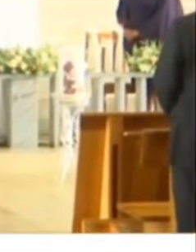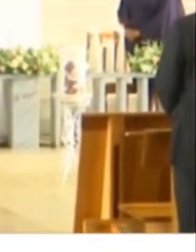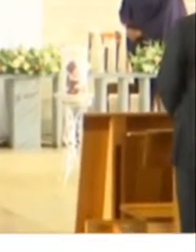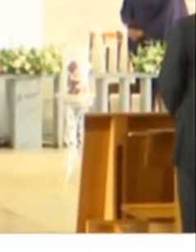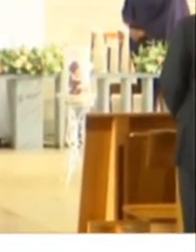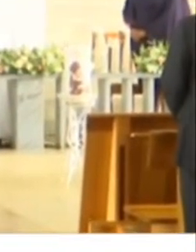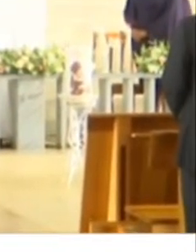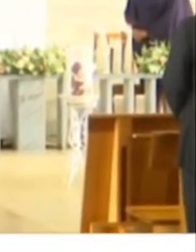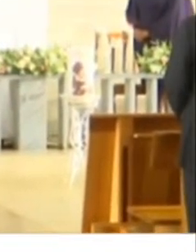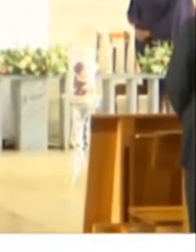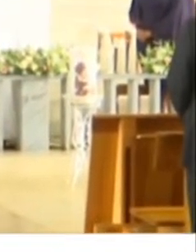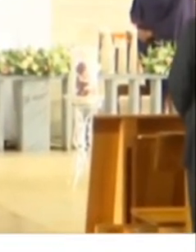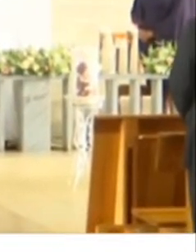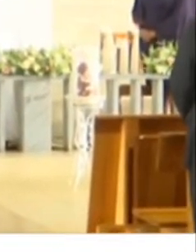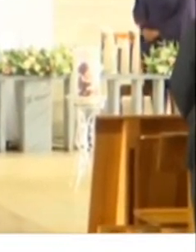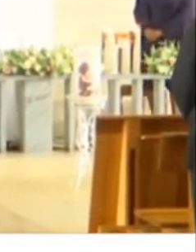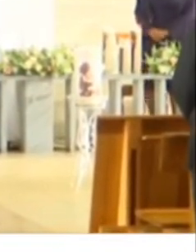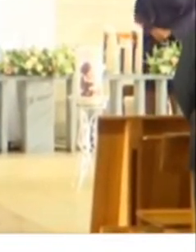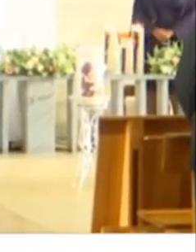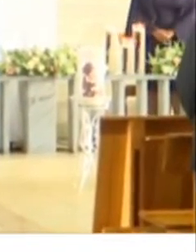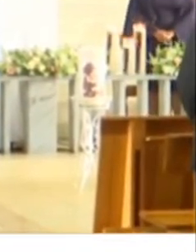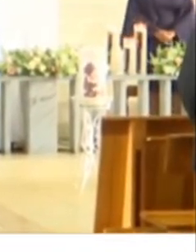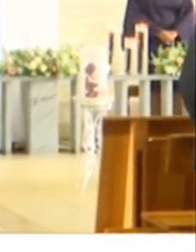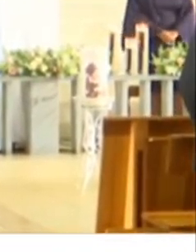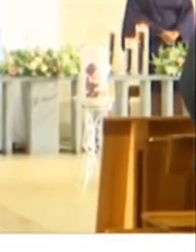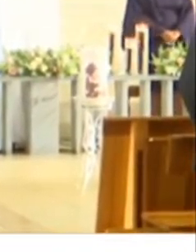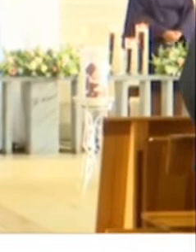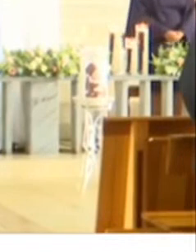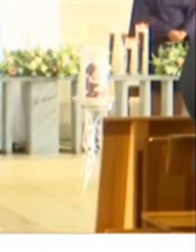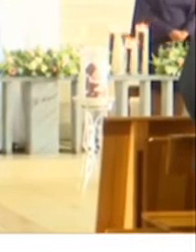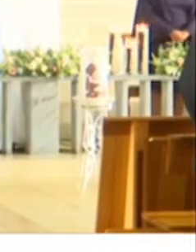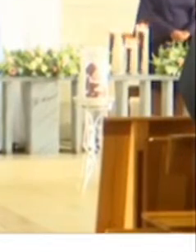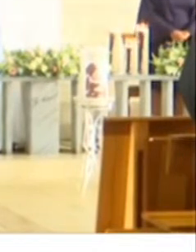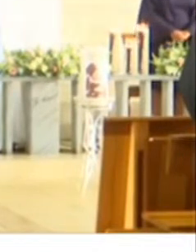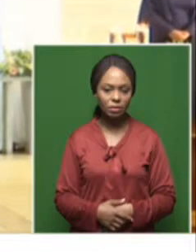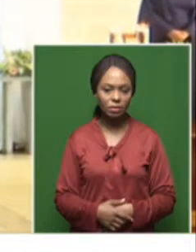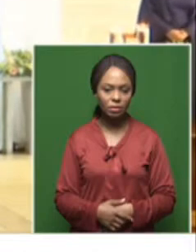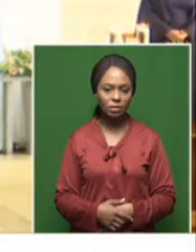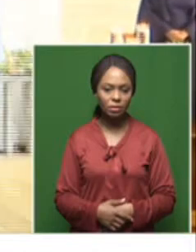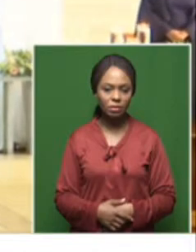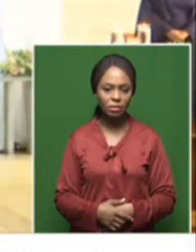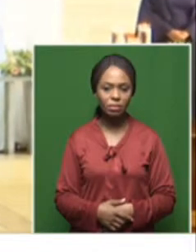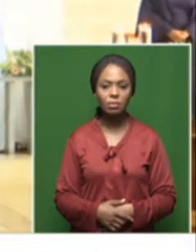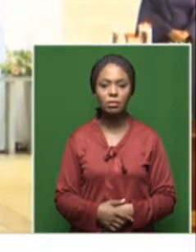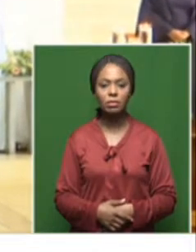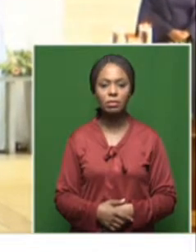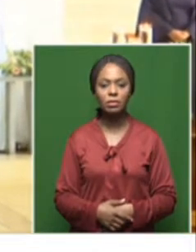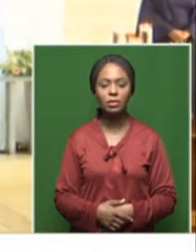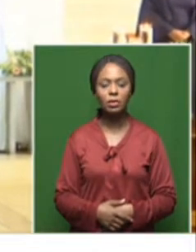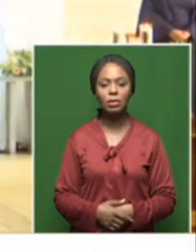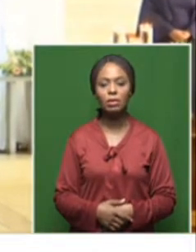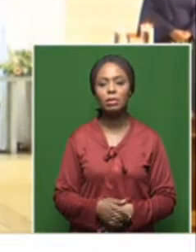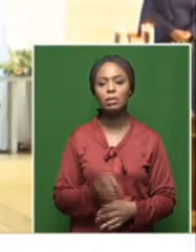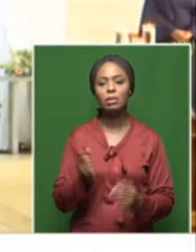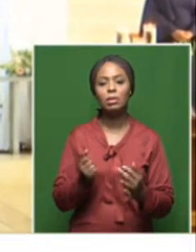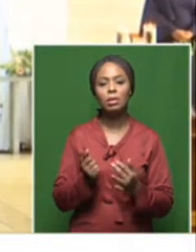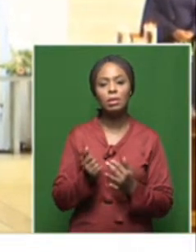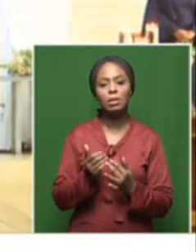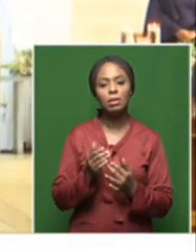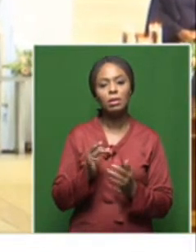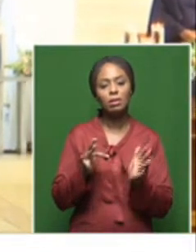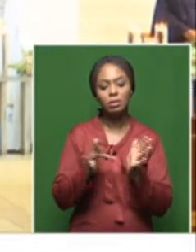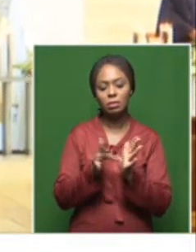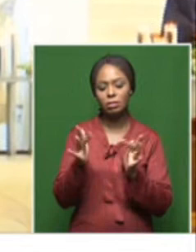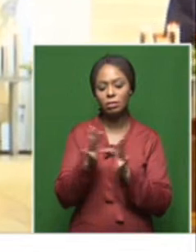In life, Lindiwe Mabuza prayed the mystery of Christ through the rosary. May Christ